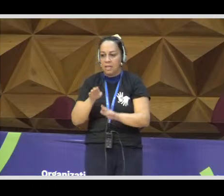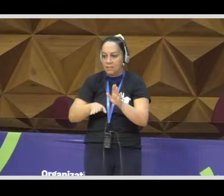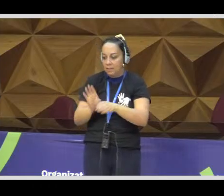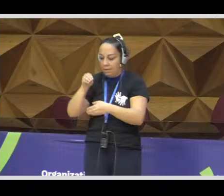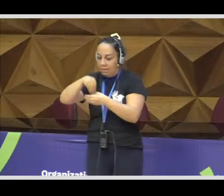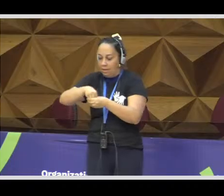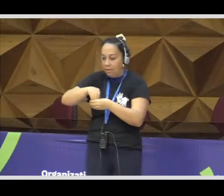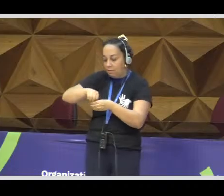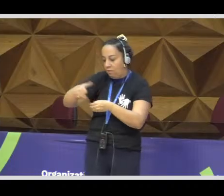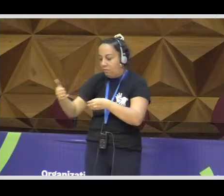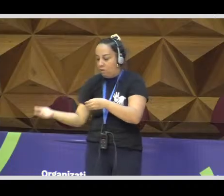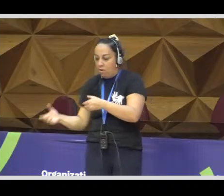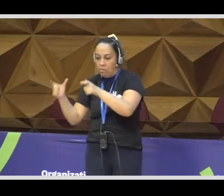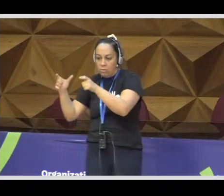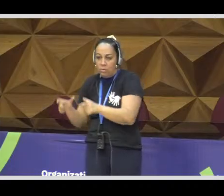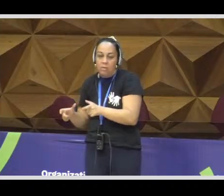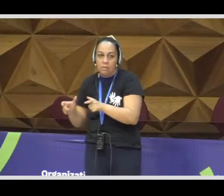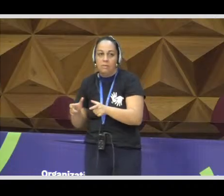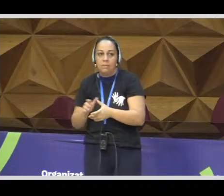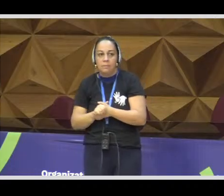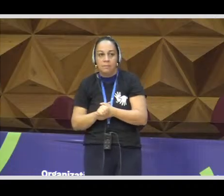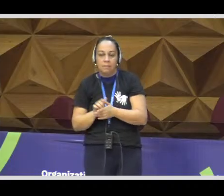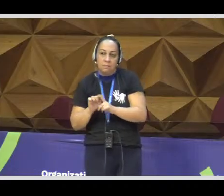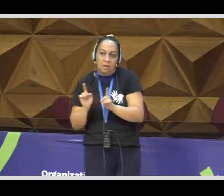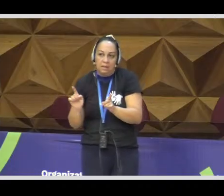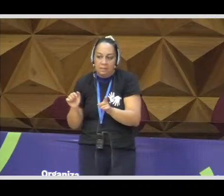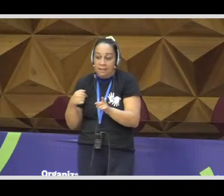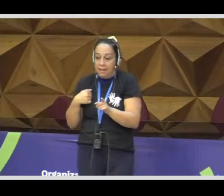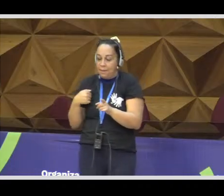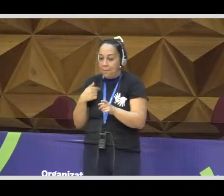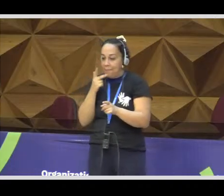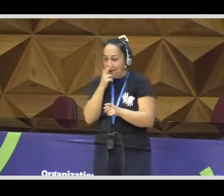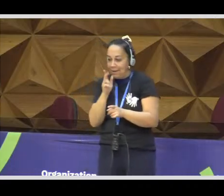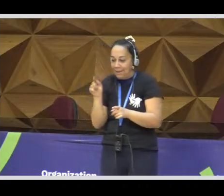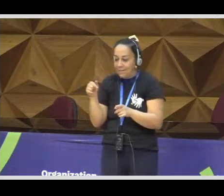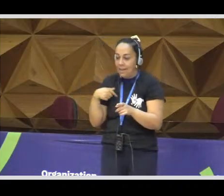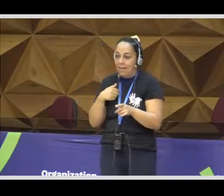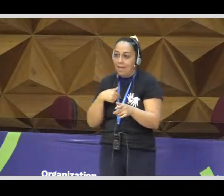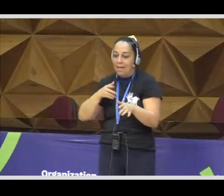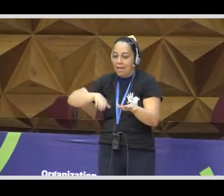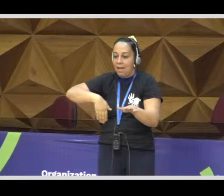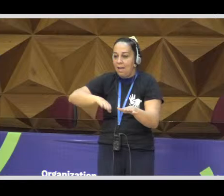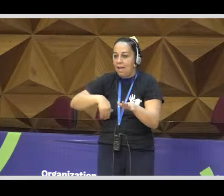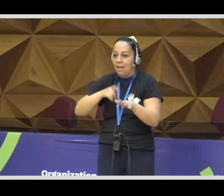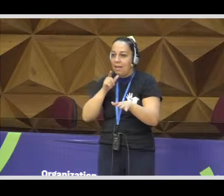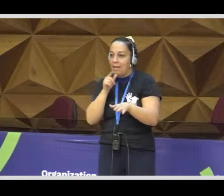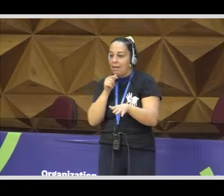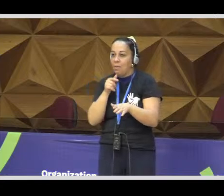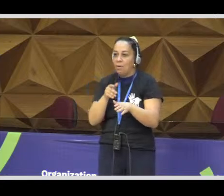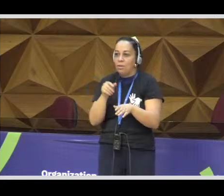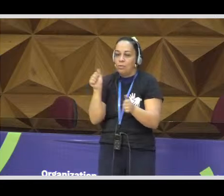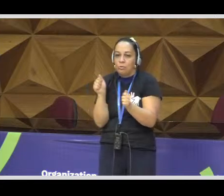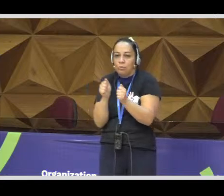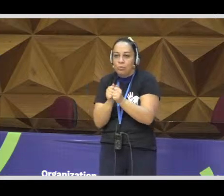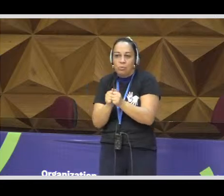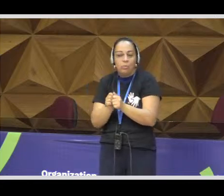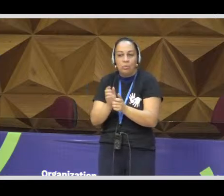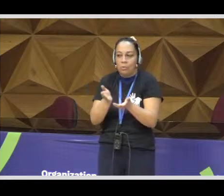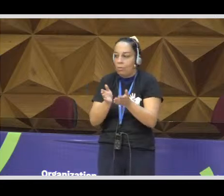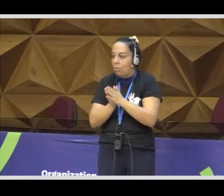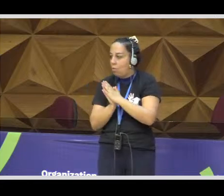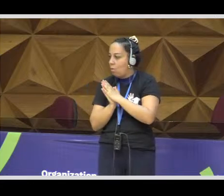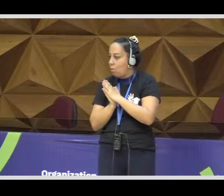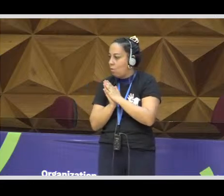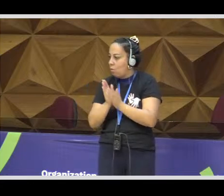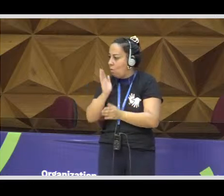with dolphins in a beautiful virtual reality world, then that has social aspects too. And then a big one behind it